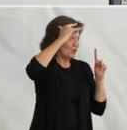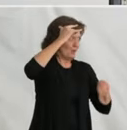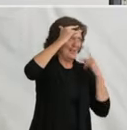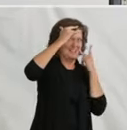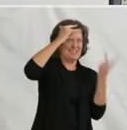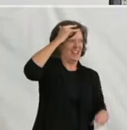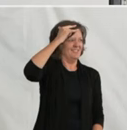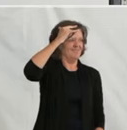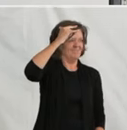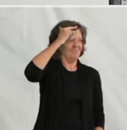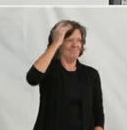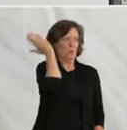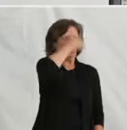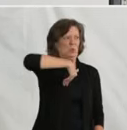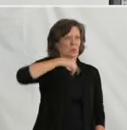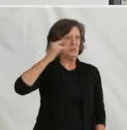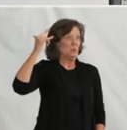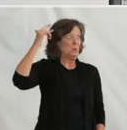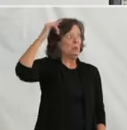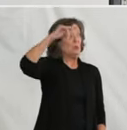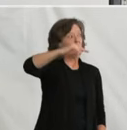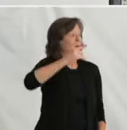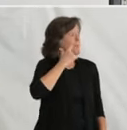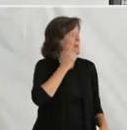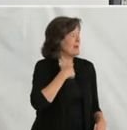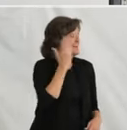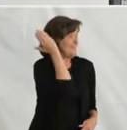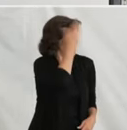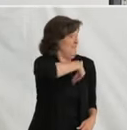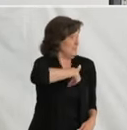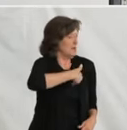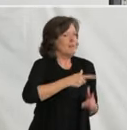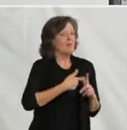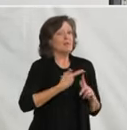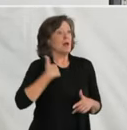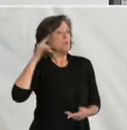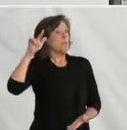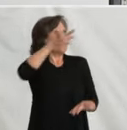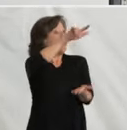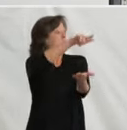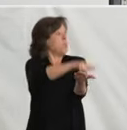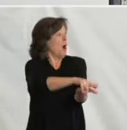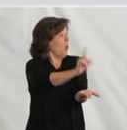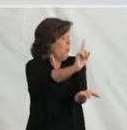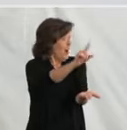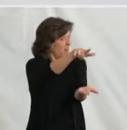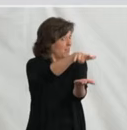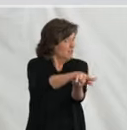invisible jet, Wally said she must park it in the teacher's parking lot.